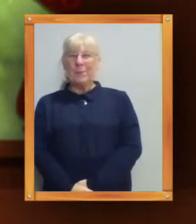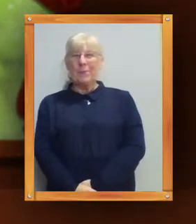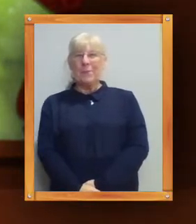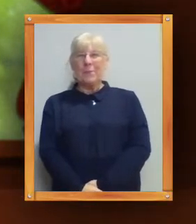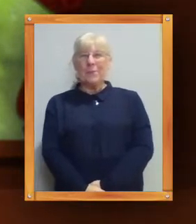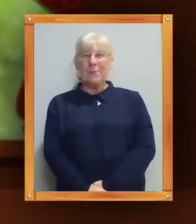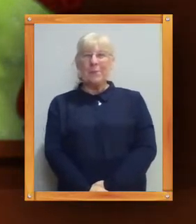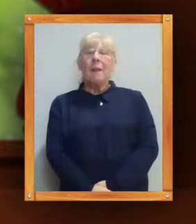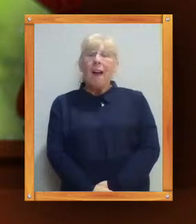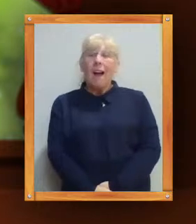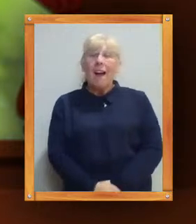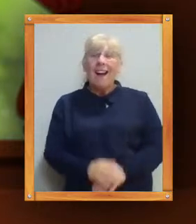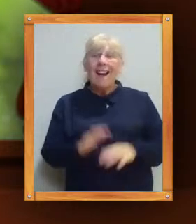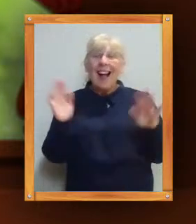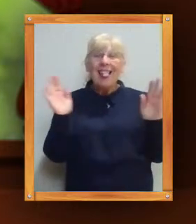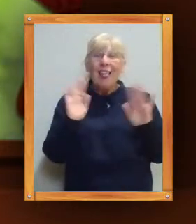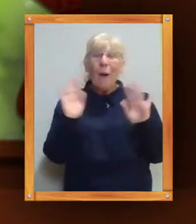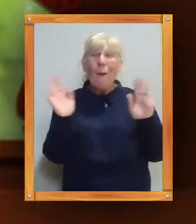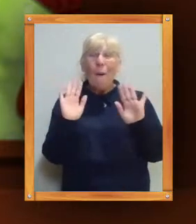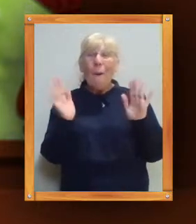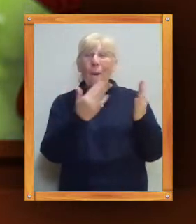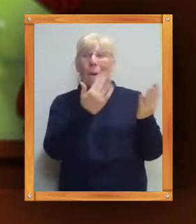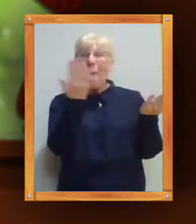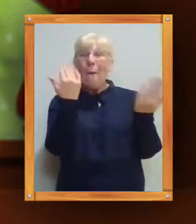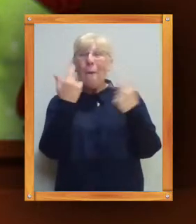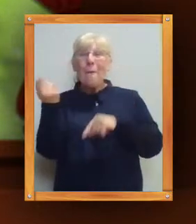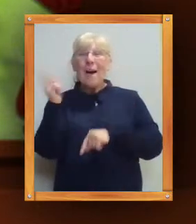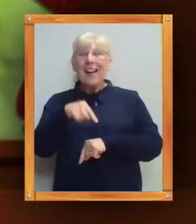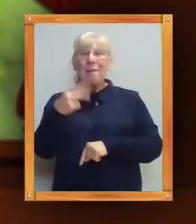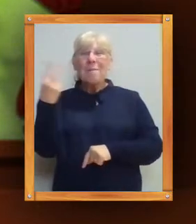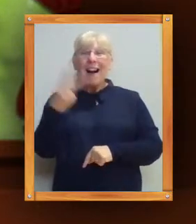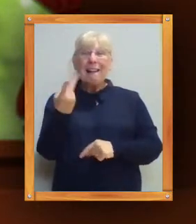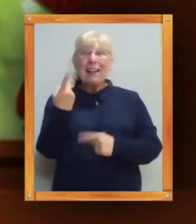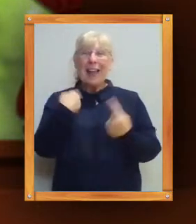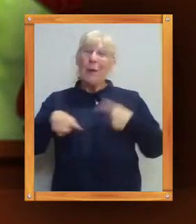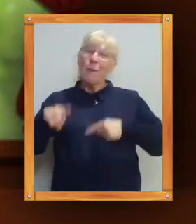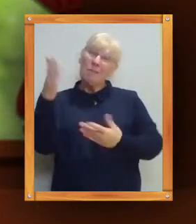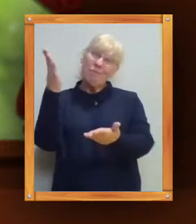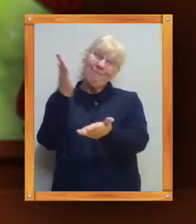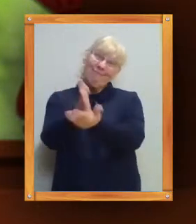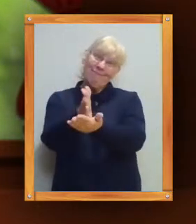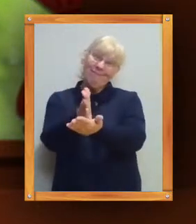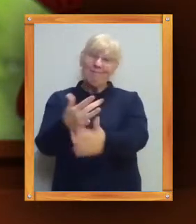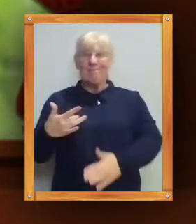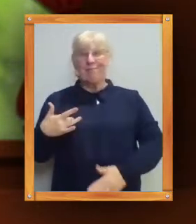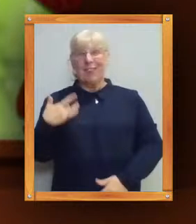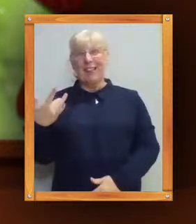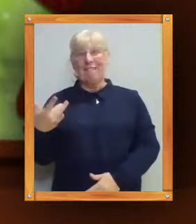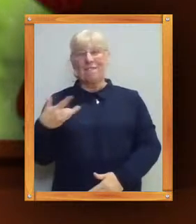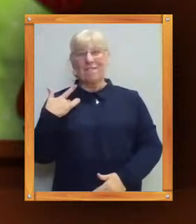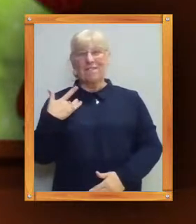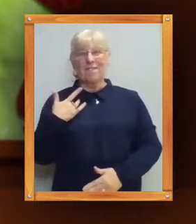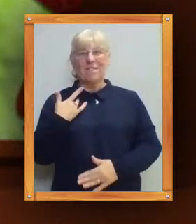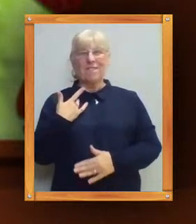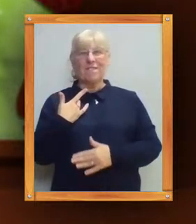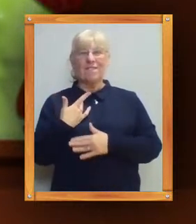Well, hello there. Welcome back. We are completely live. It's 7:18 then